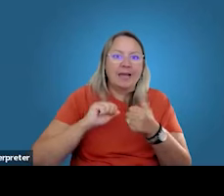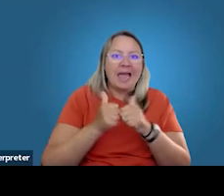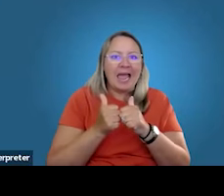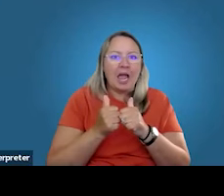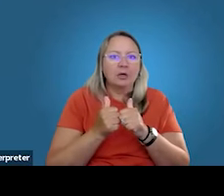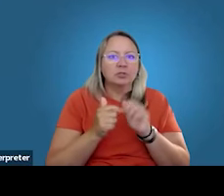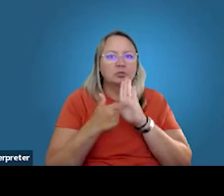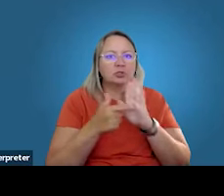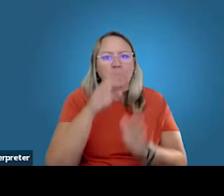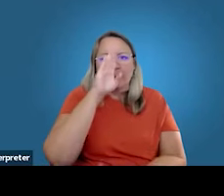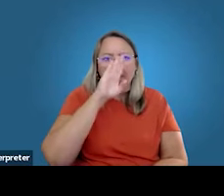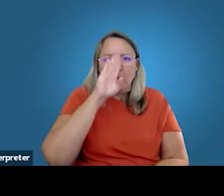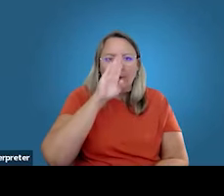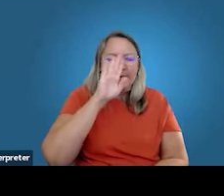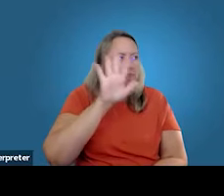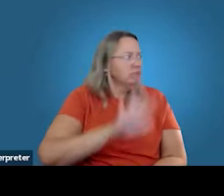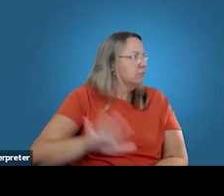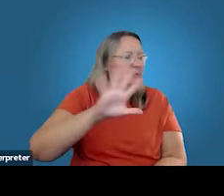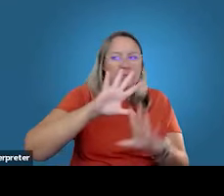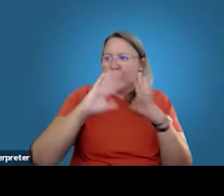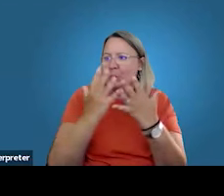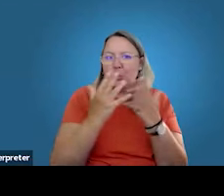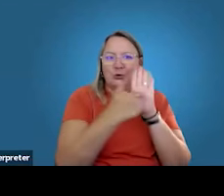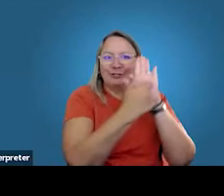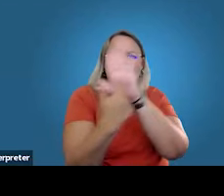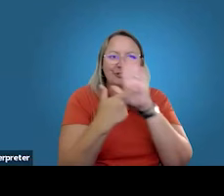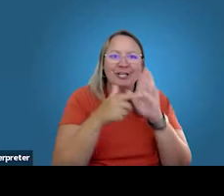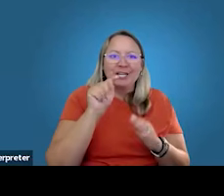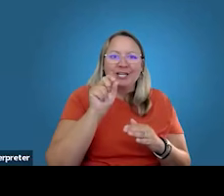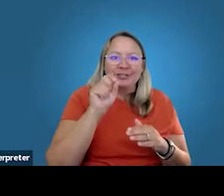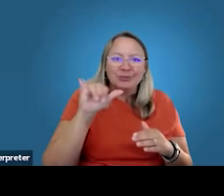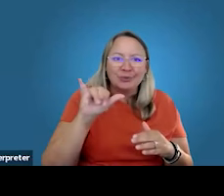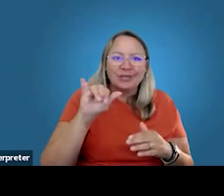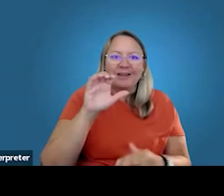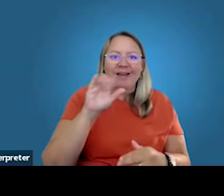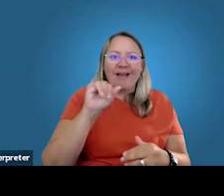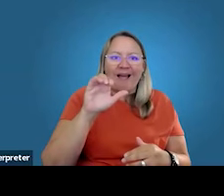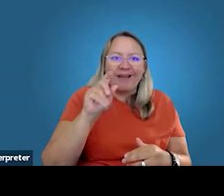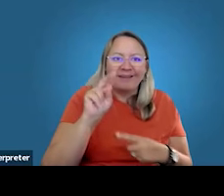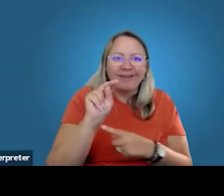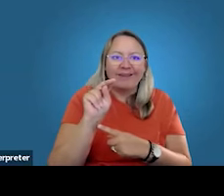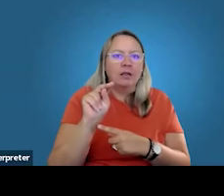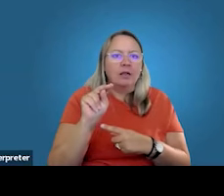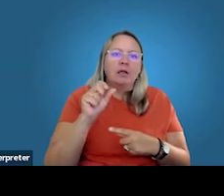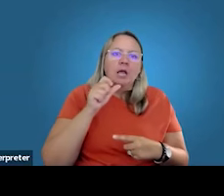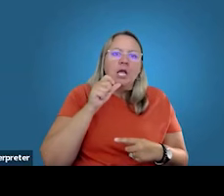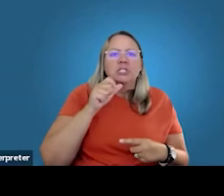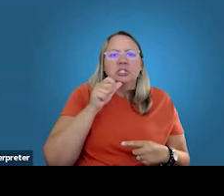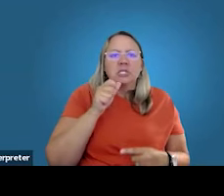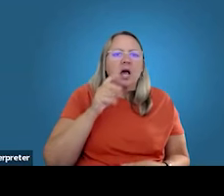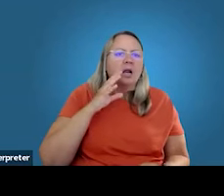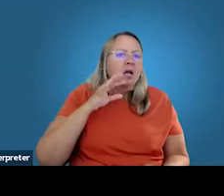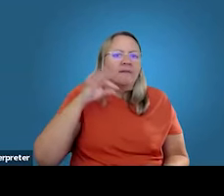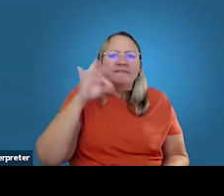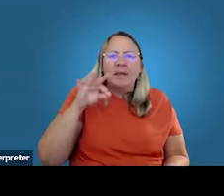position Barbie in the modern world, because as a toy, as an icon, it was seen as not feminist, not relevant in the